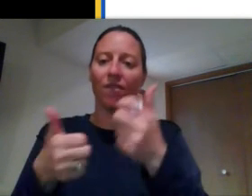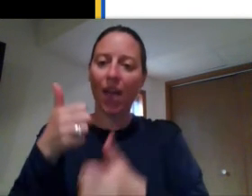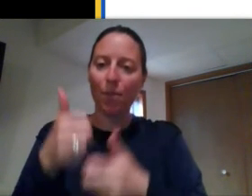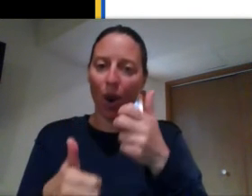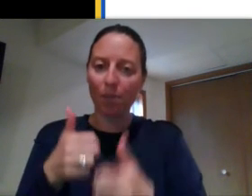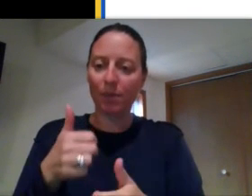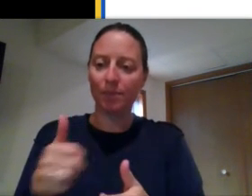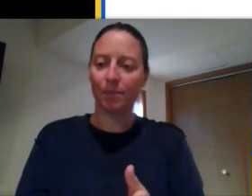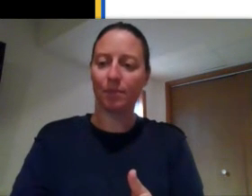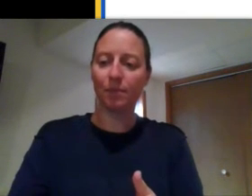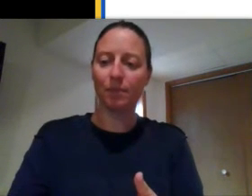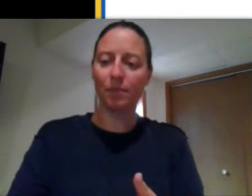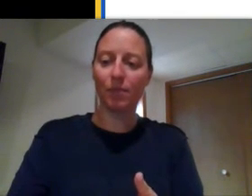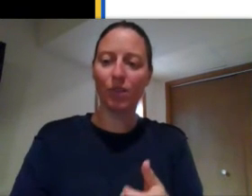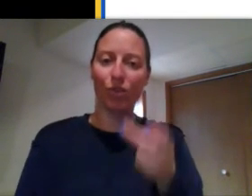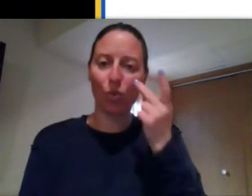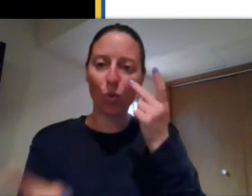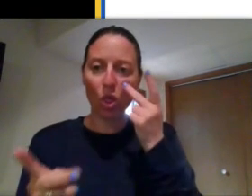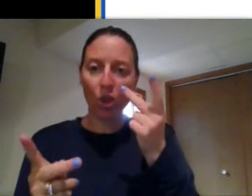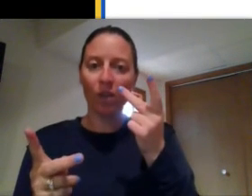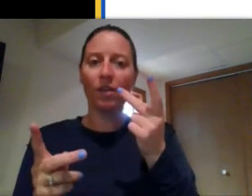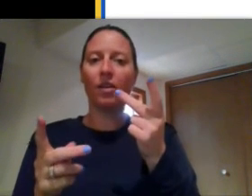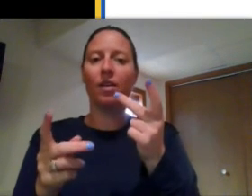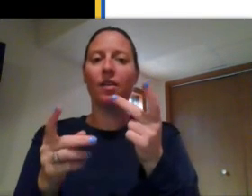Page 611, quick check.